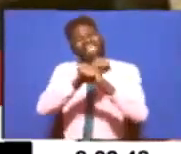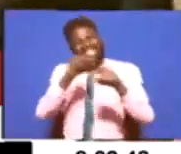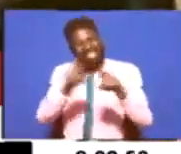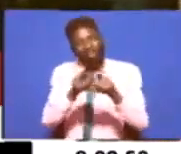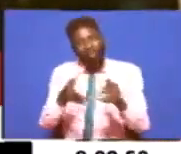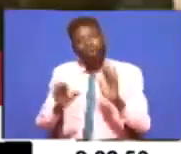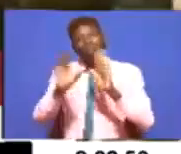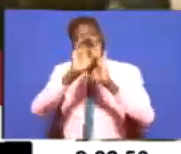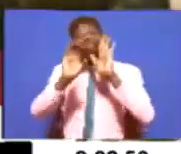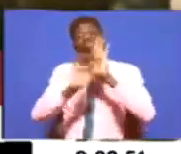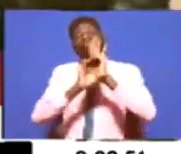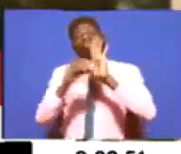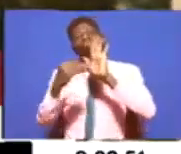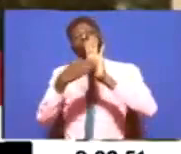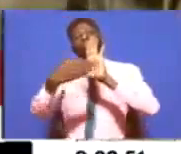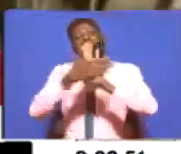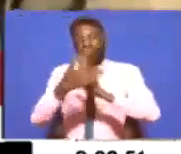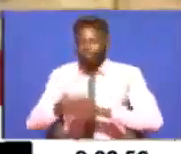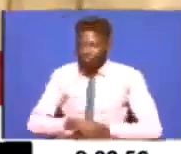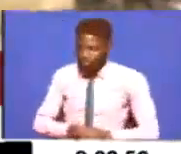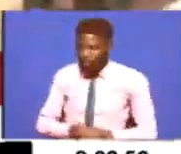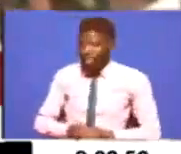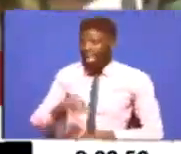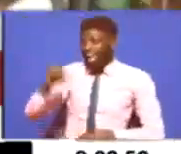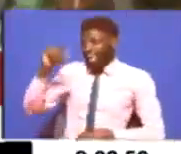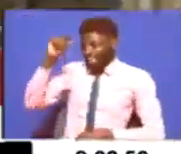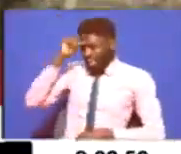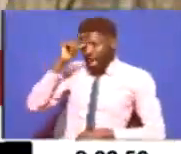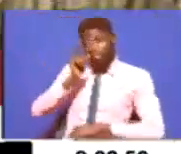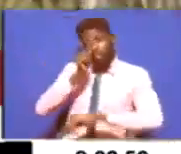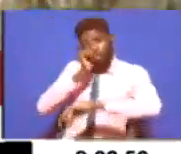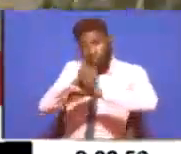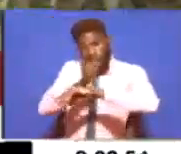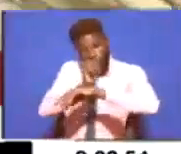The government has warned that the operation will not spare anybody with